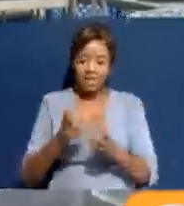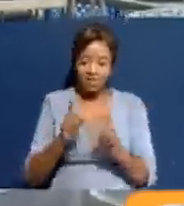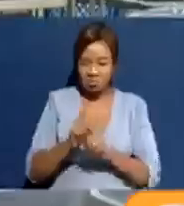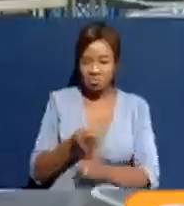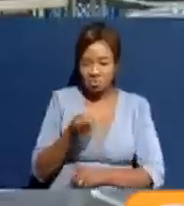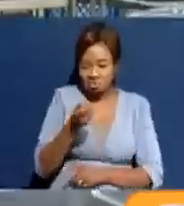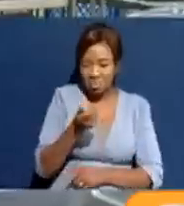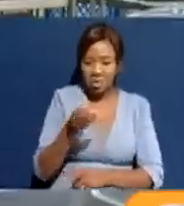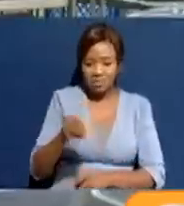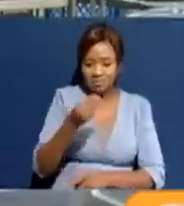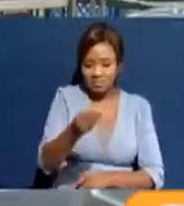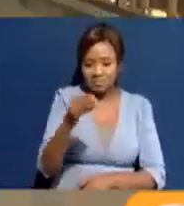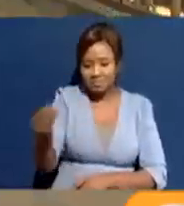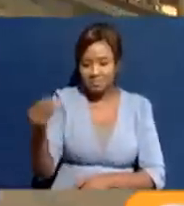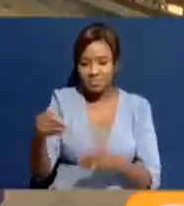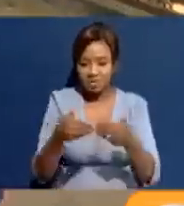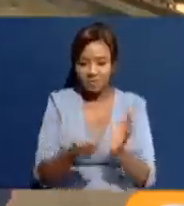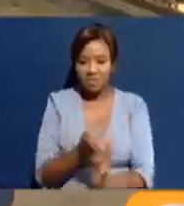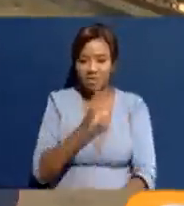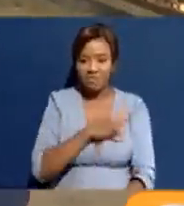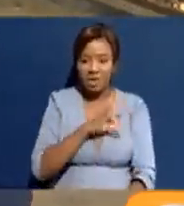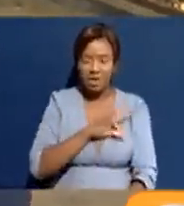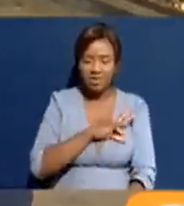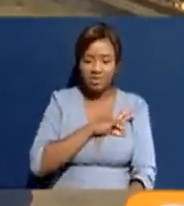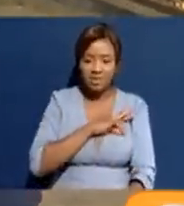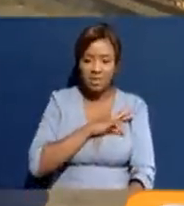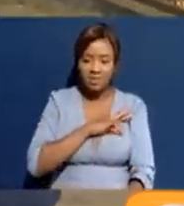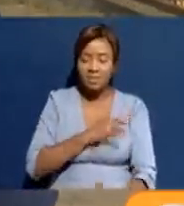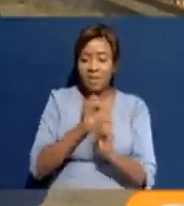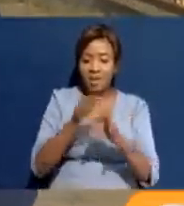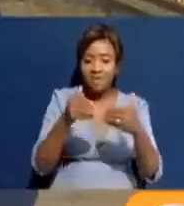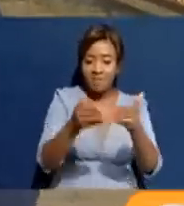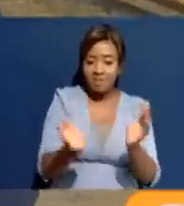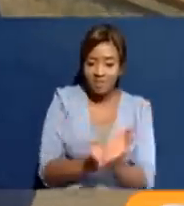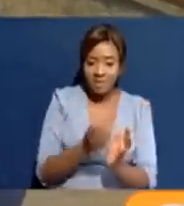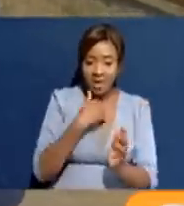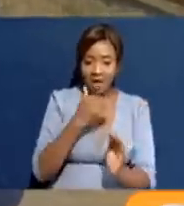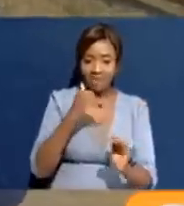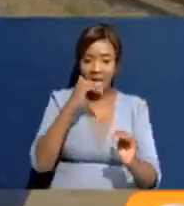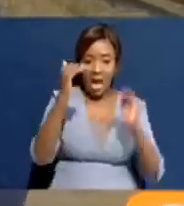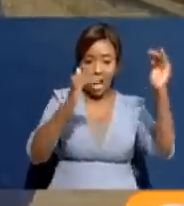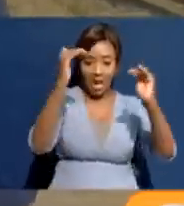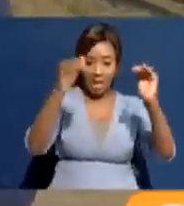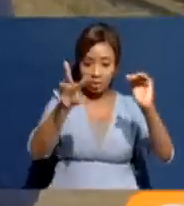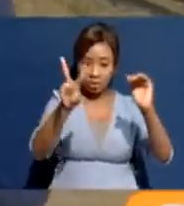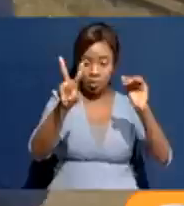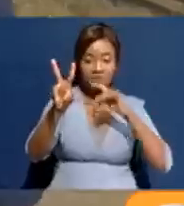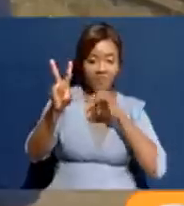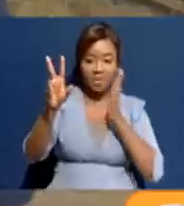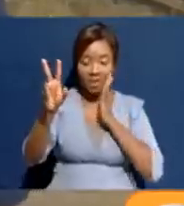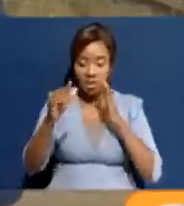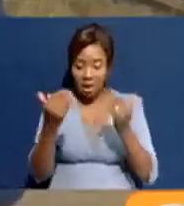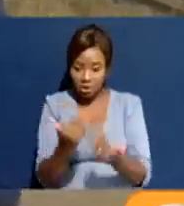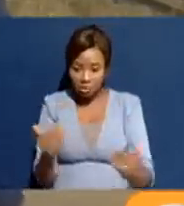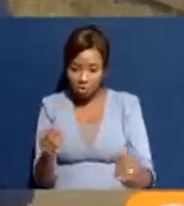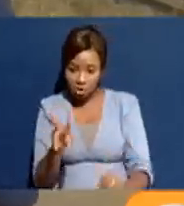amount being given to families. For family of two adults and two children, that could be